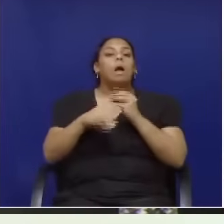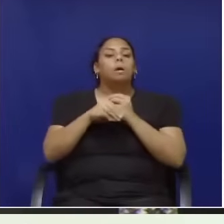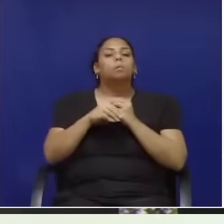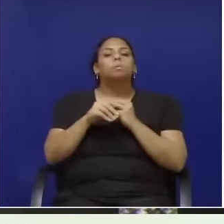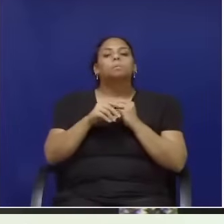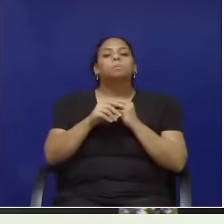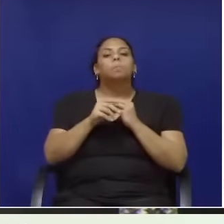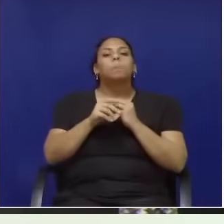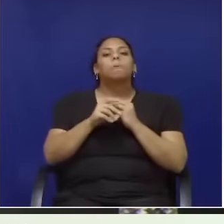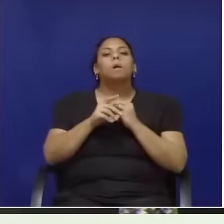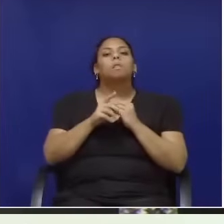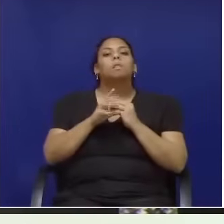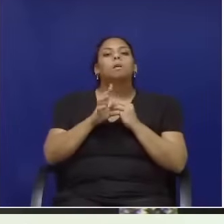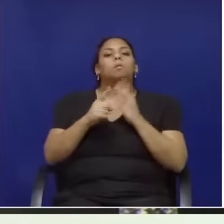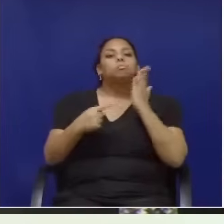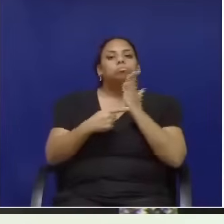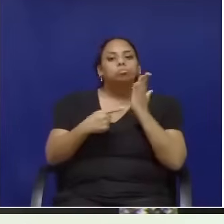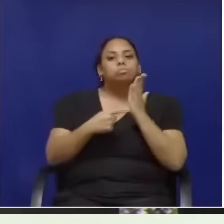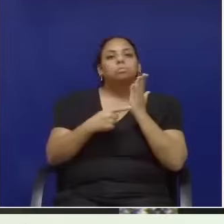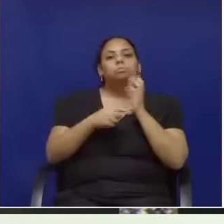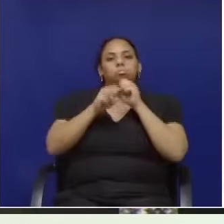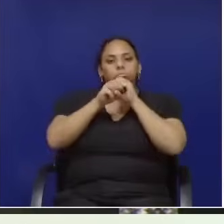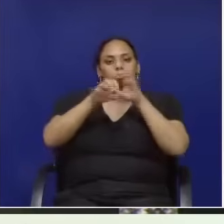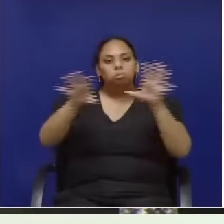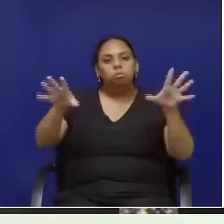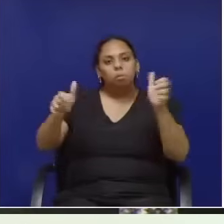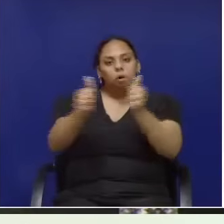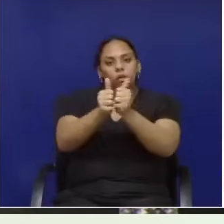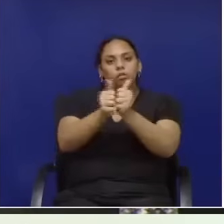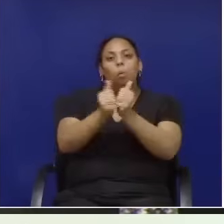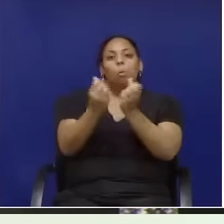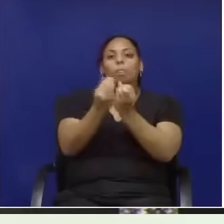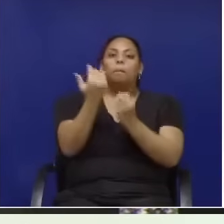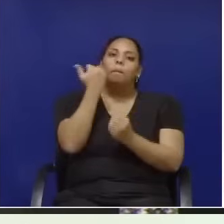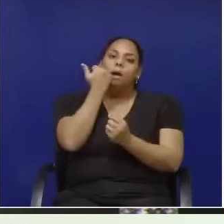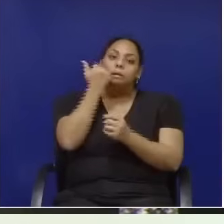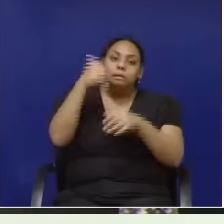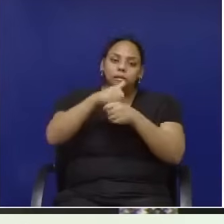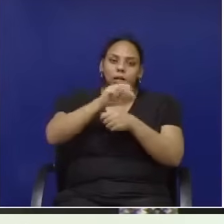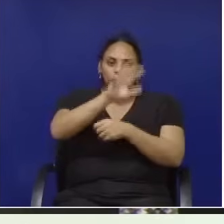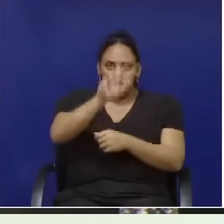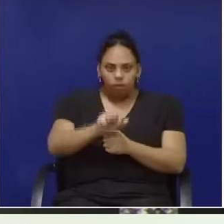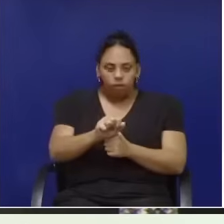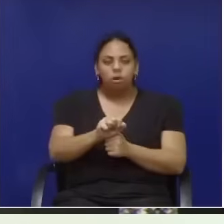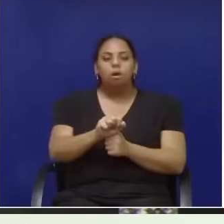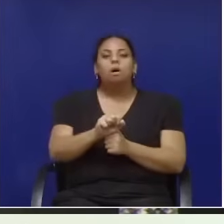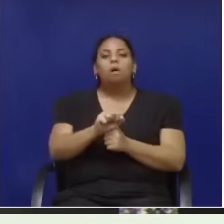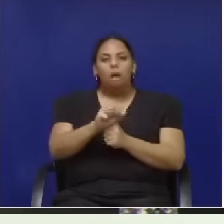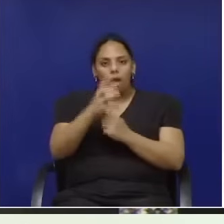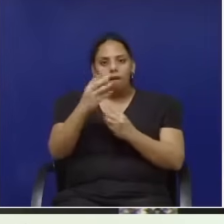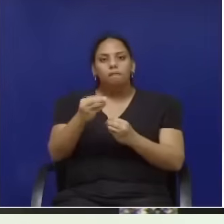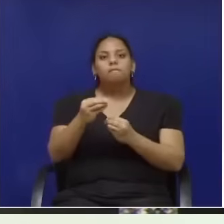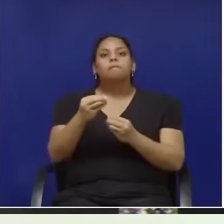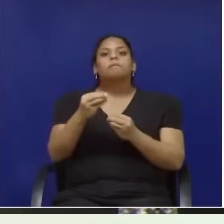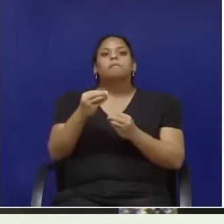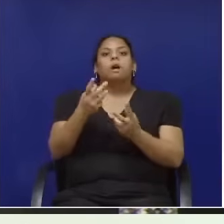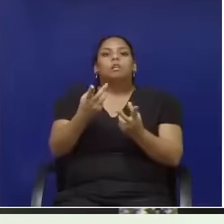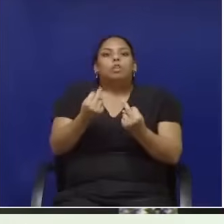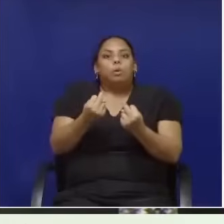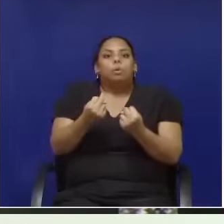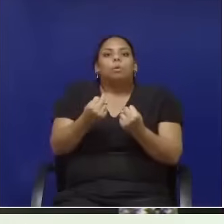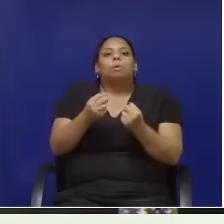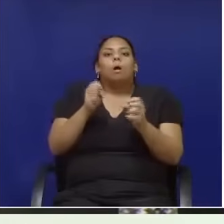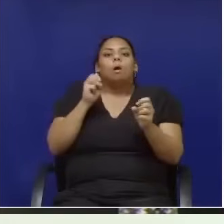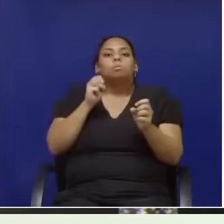the digital partnership model that we launched with the banks recently in South Africa are a revolution for access